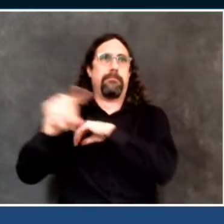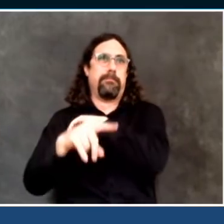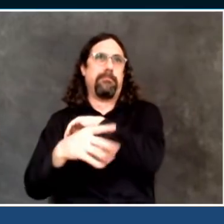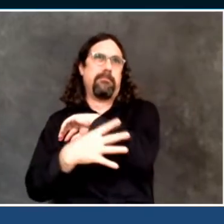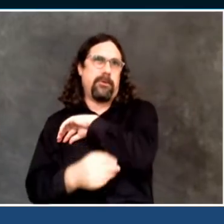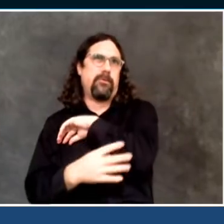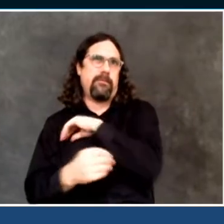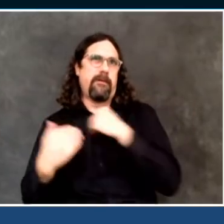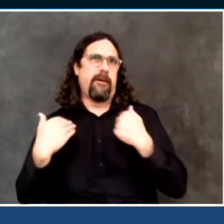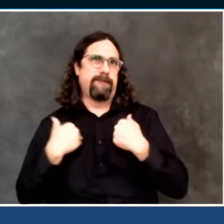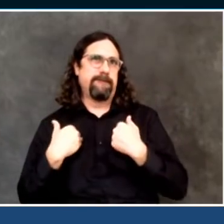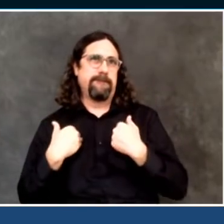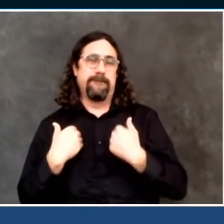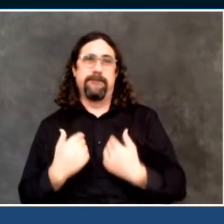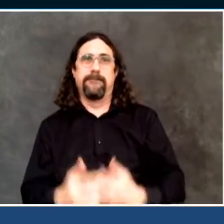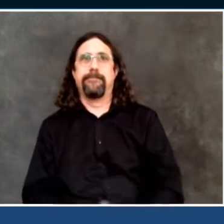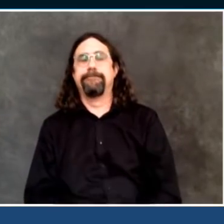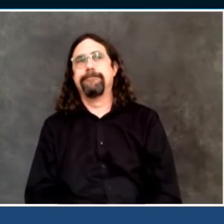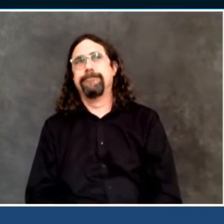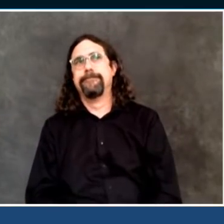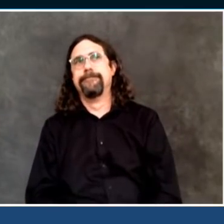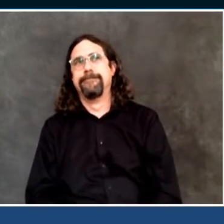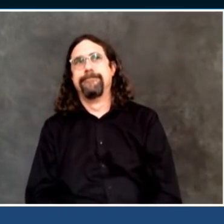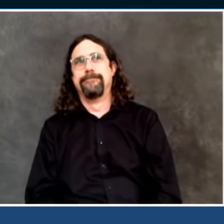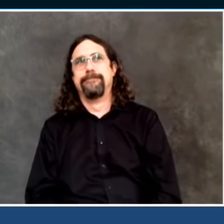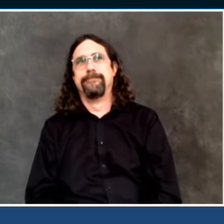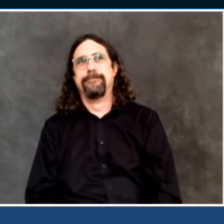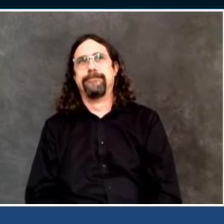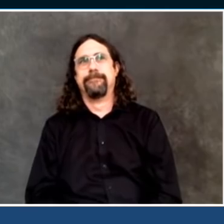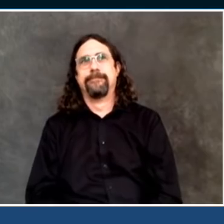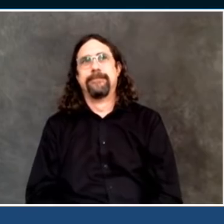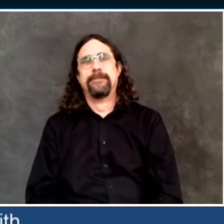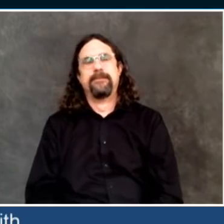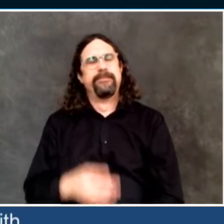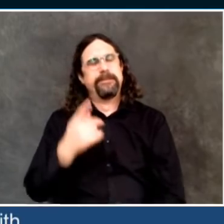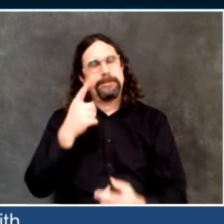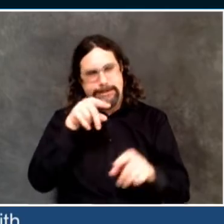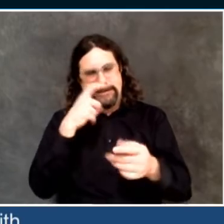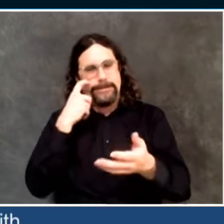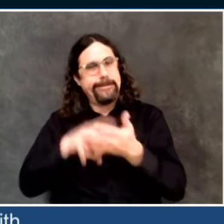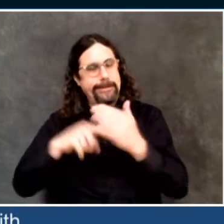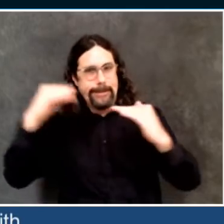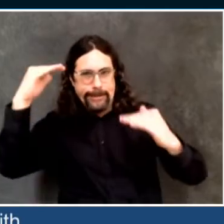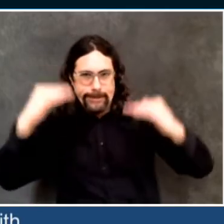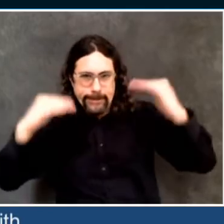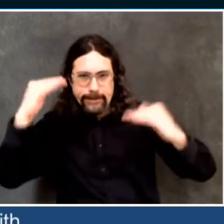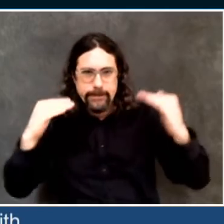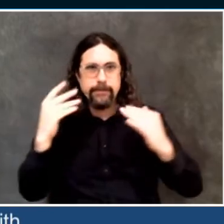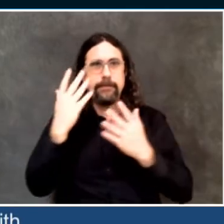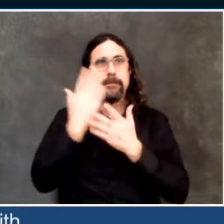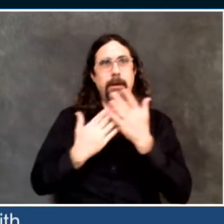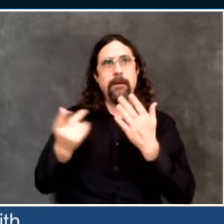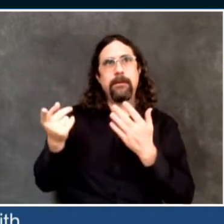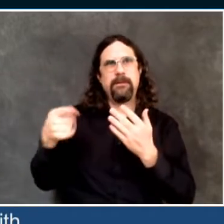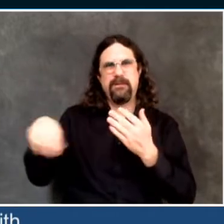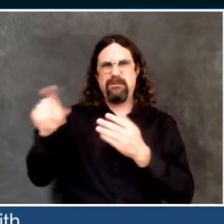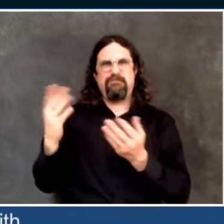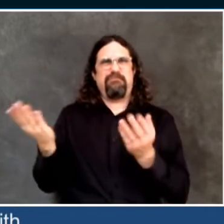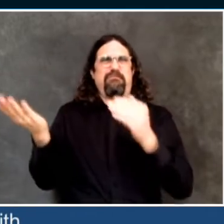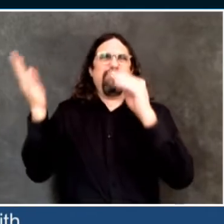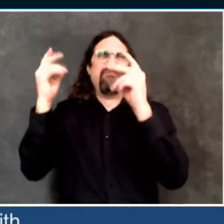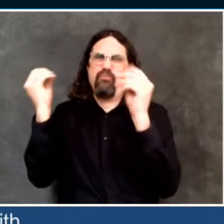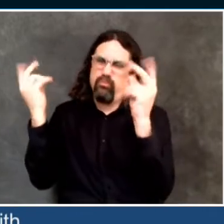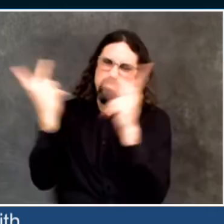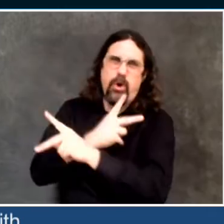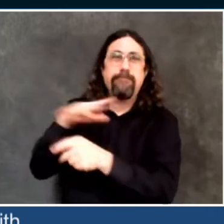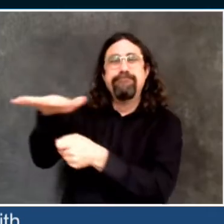the strategies we have in place are meant, of course, to save the lives of New Yorkers across the board, every part of our city. But we're going to